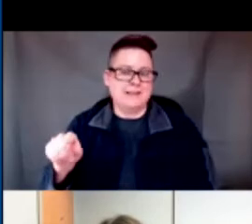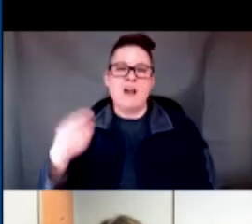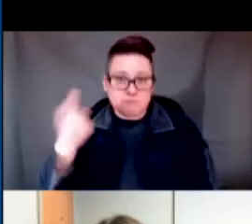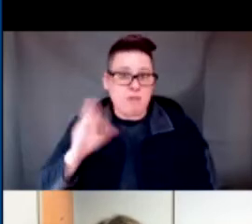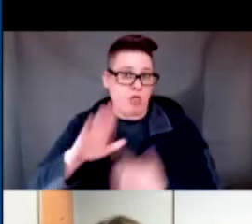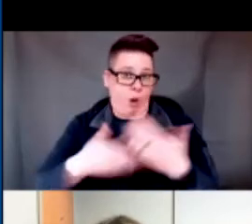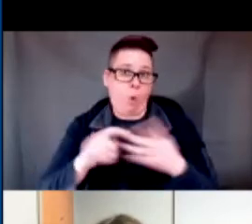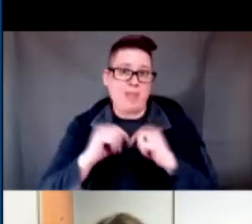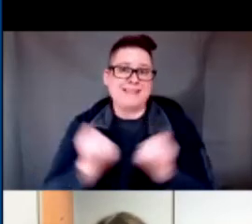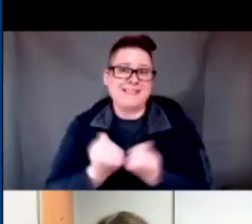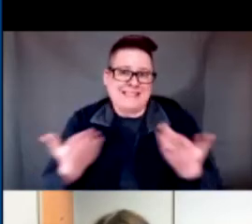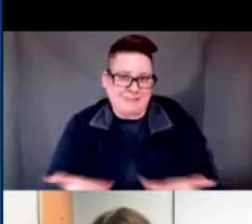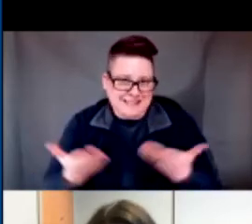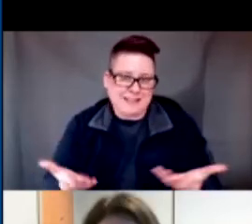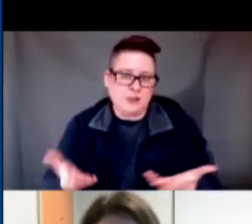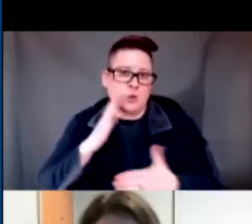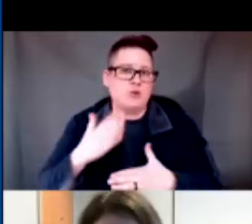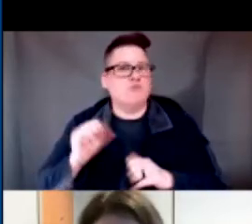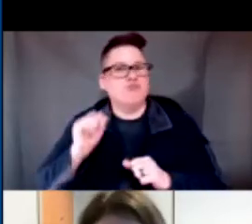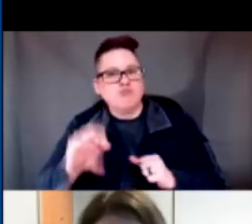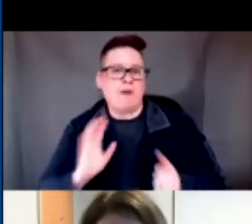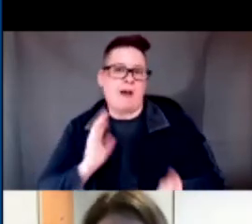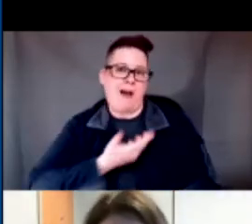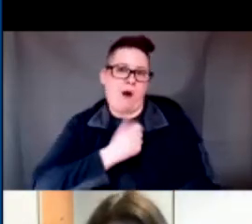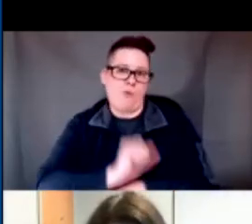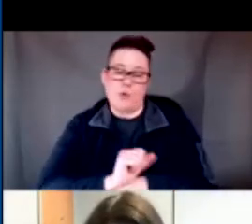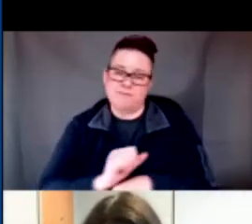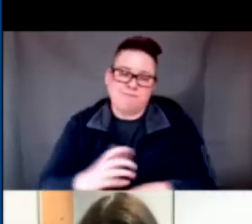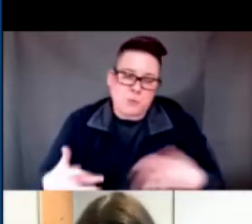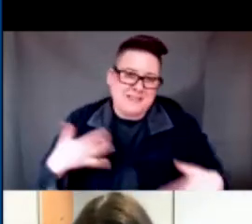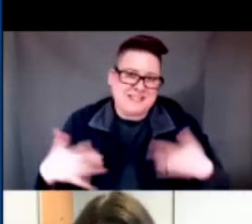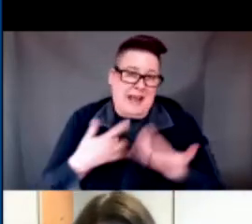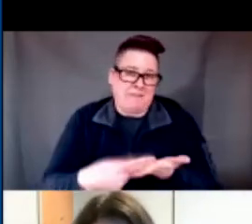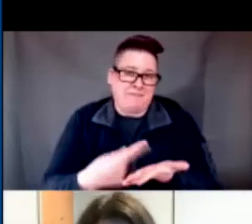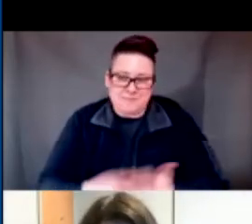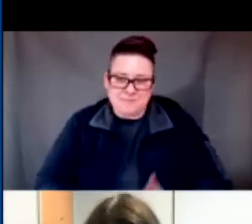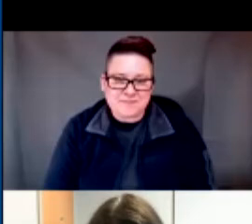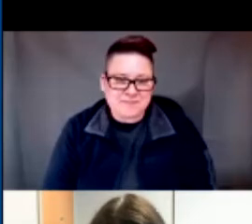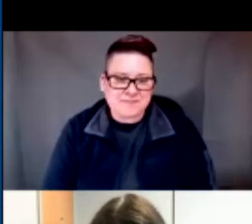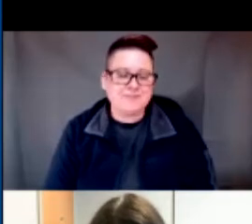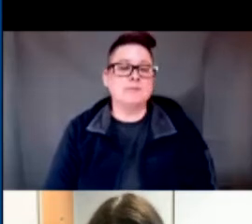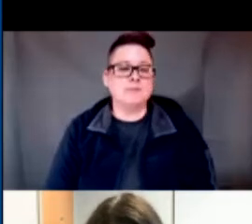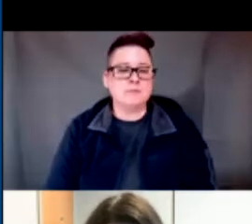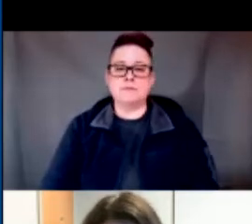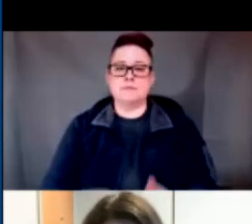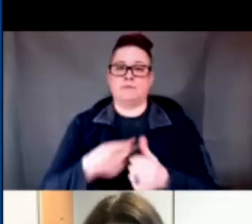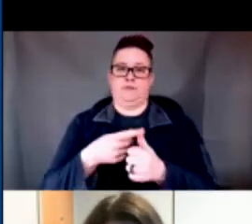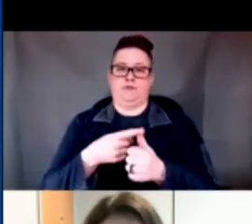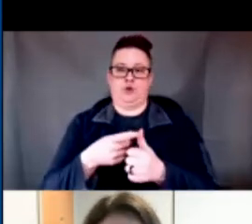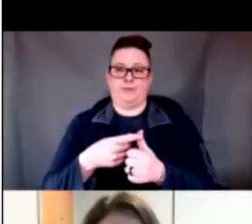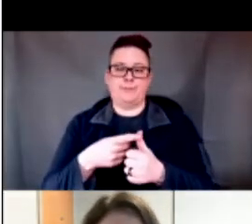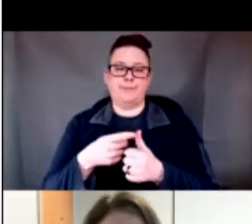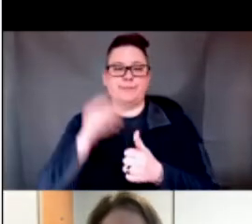here who's going to be sharing with you our work today, and we're really excited to talk with you. So first, let me